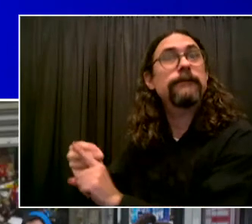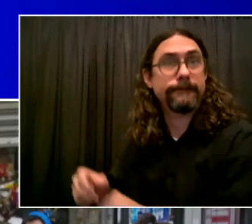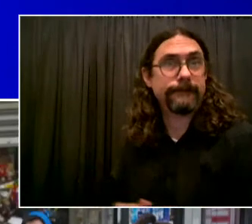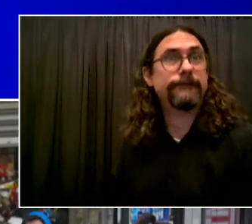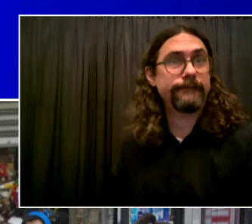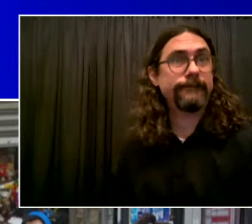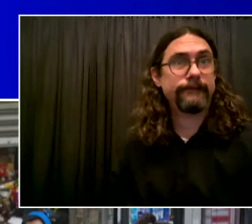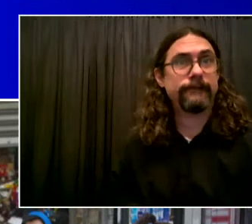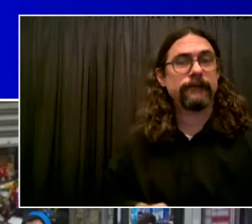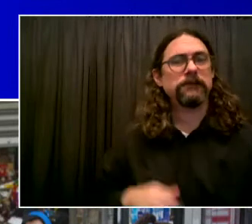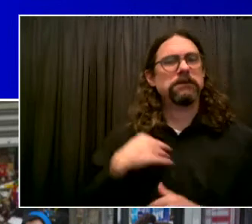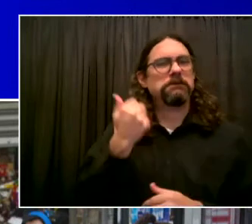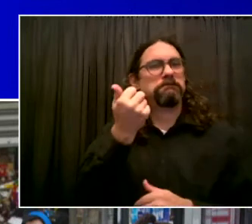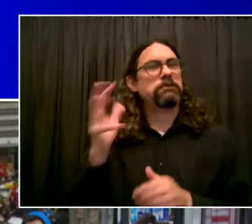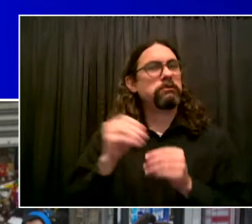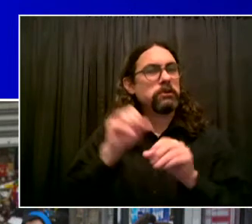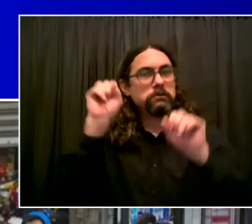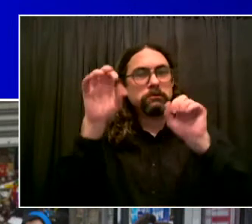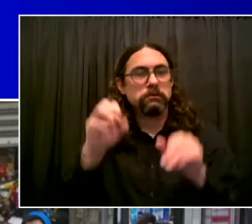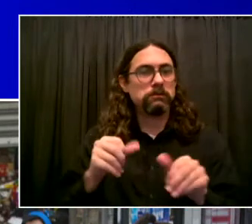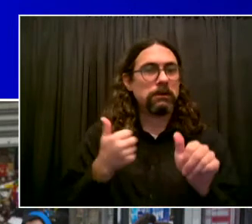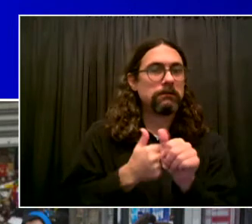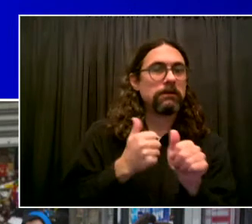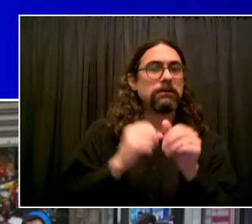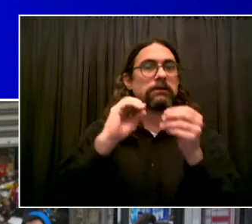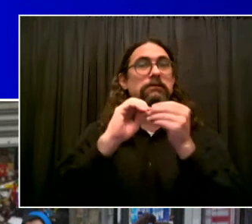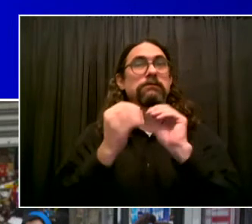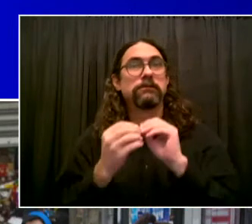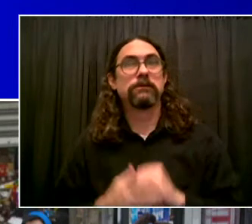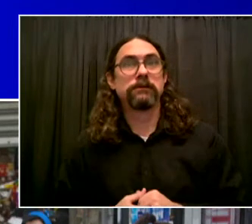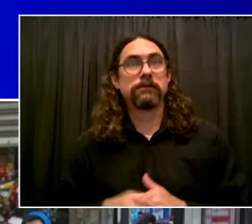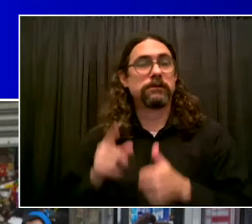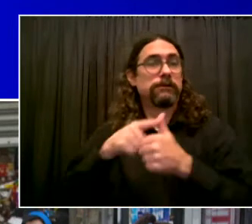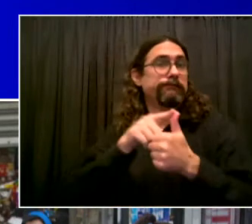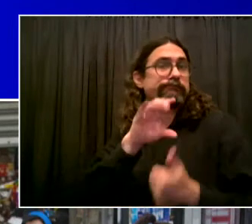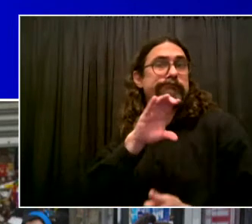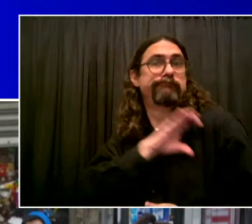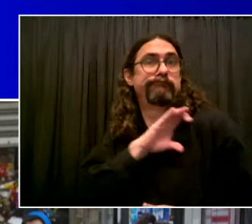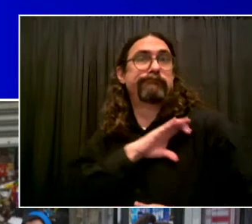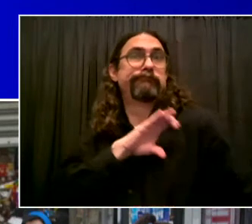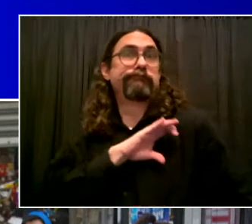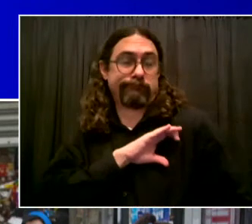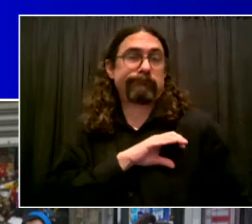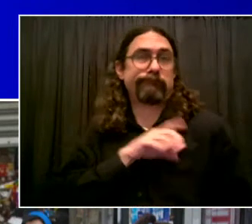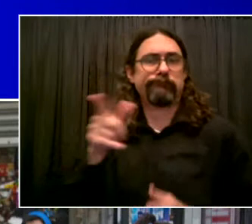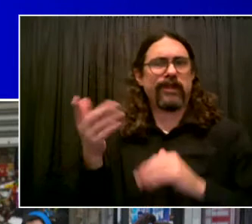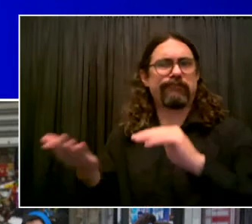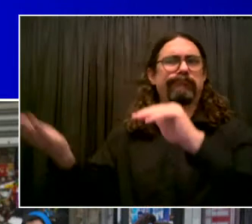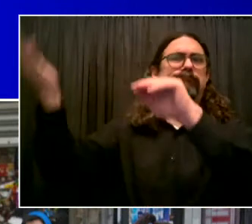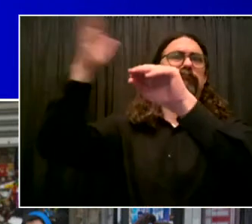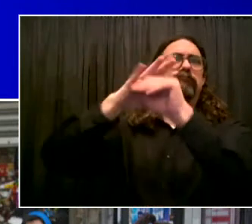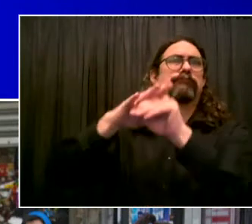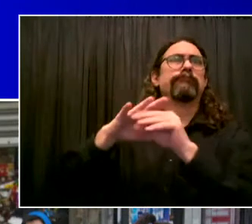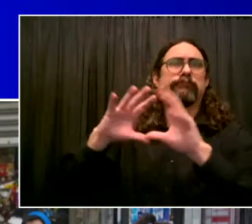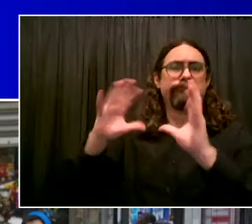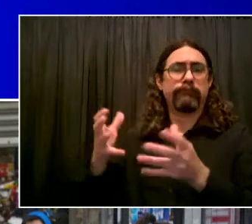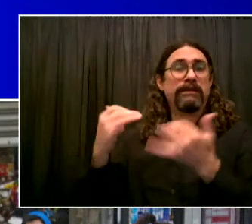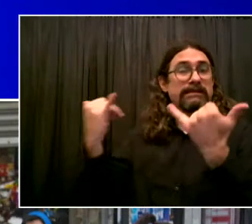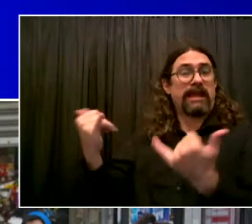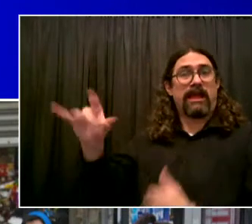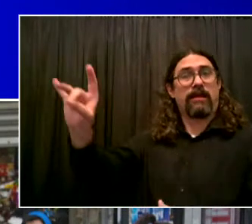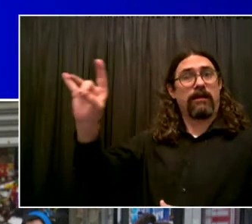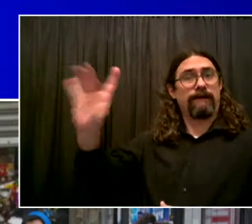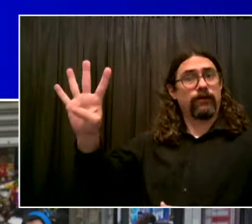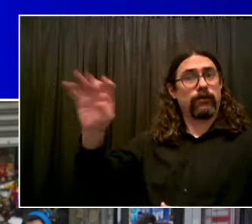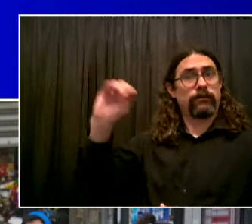agencies. NYPD now at 84% vaccinated workforce, up from 70% at the time we announced the mandate